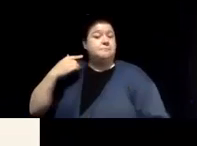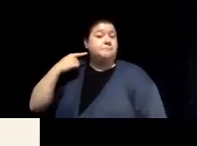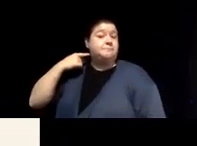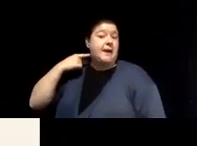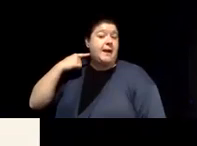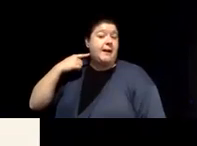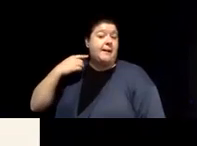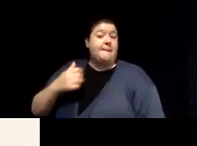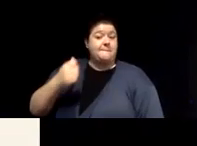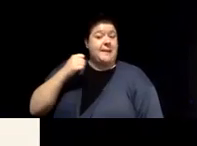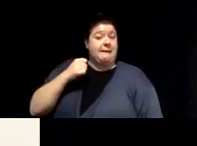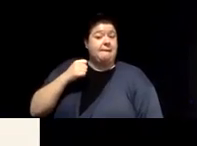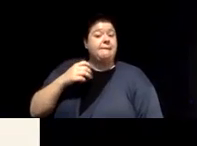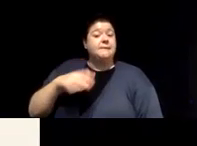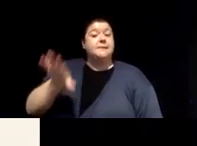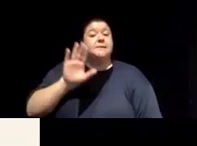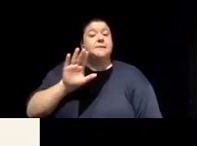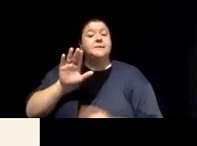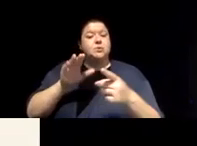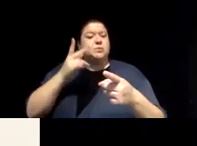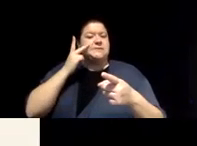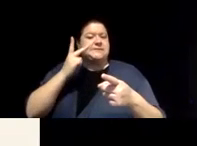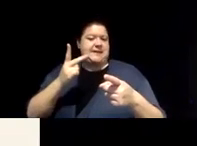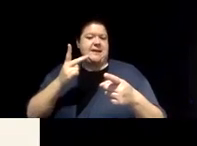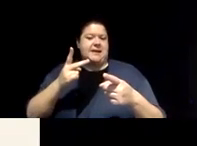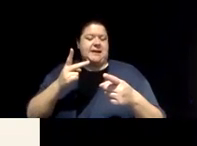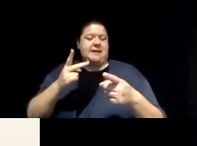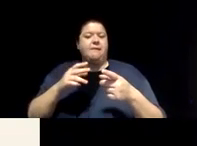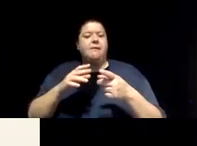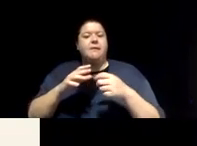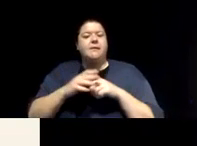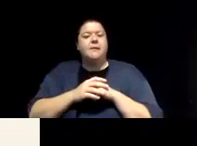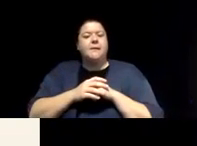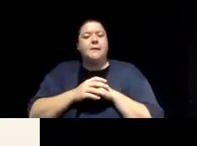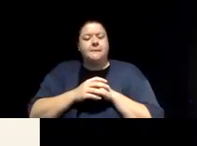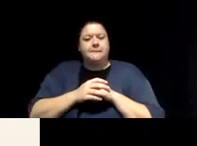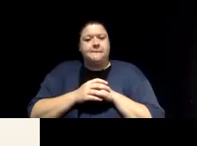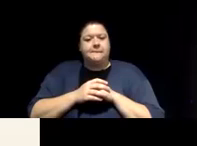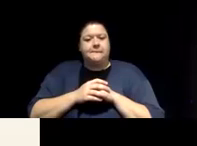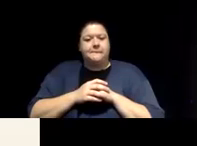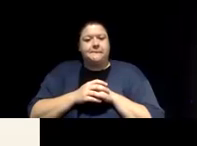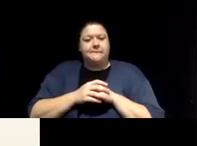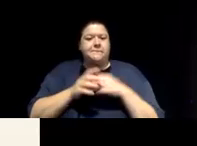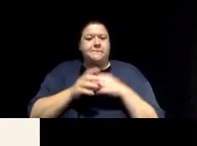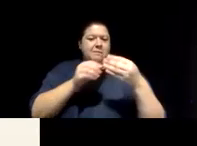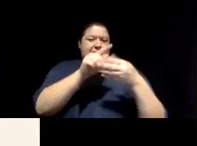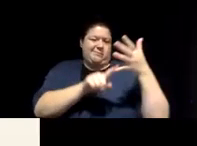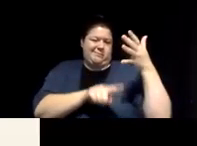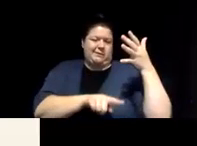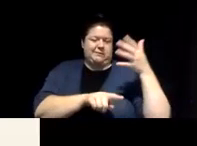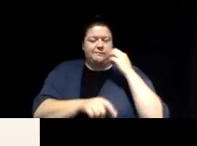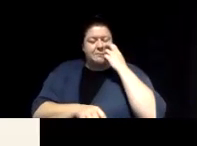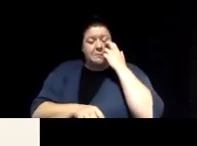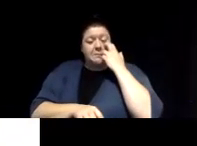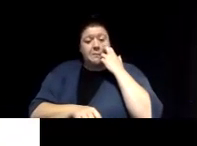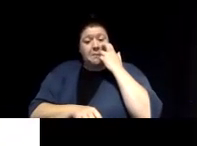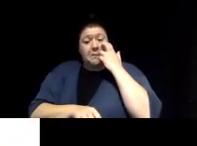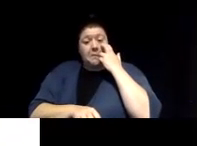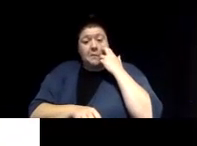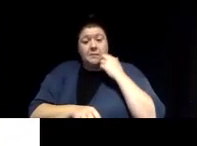the epiglottis, the larynx, which is the opening into the pharynx, and then et cetera down to the esophagus.